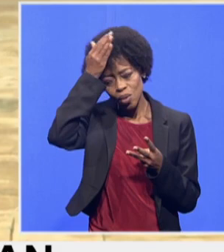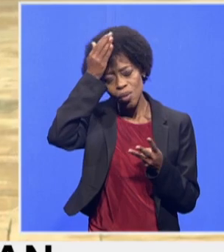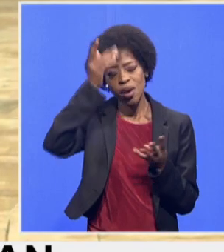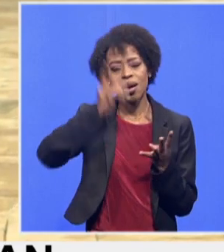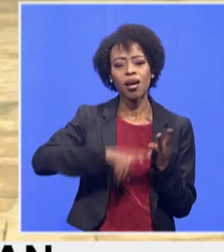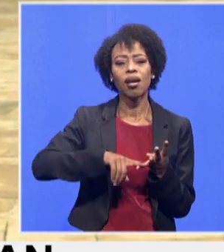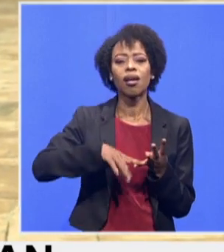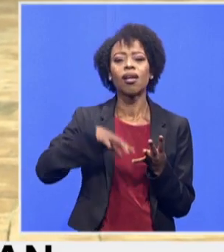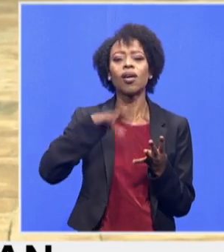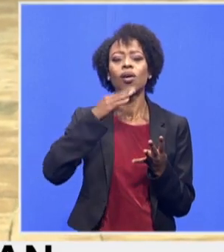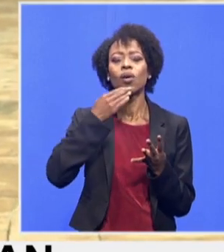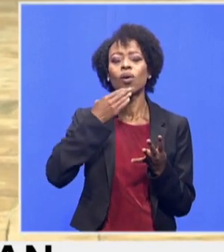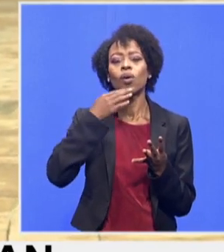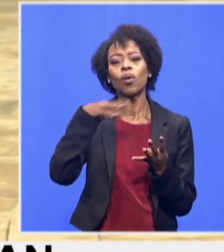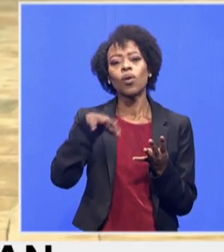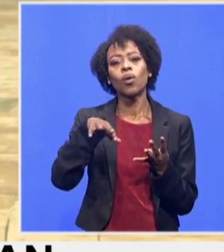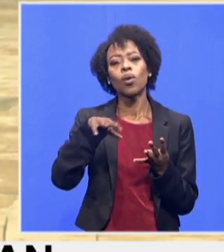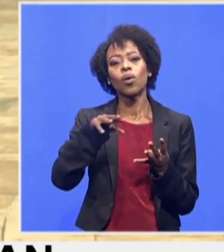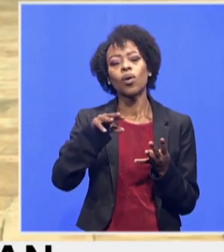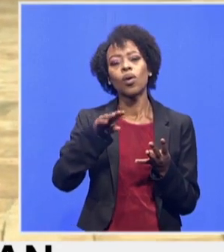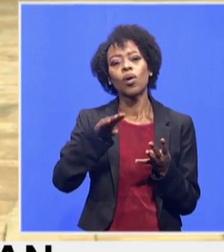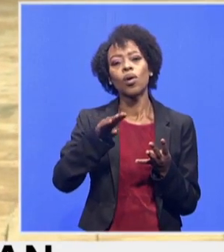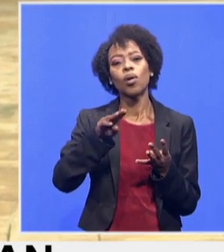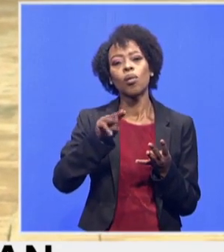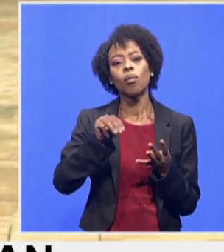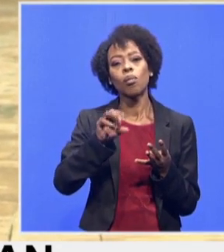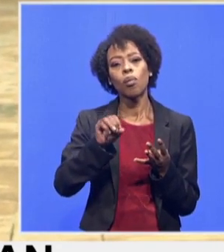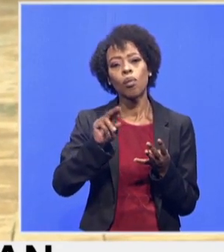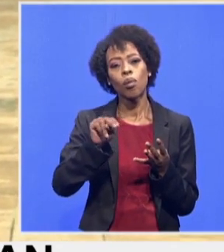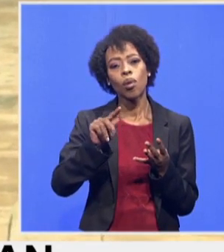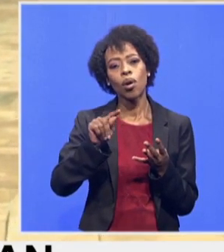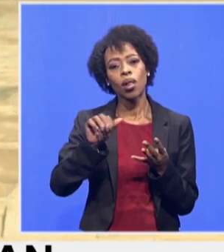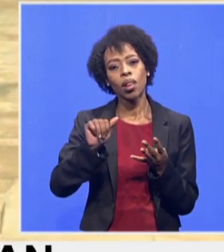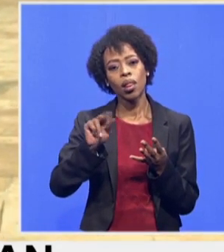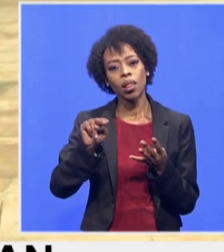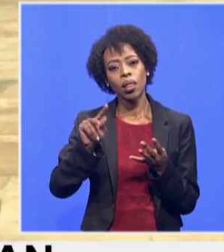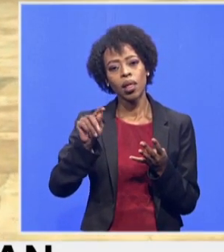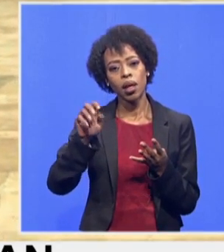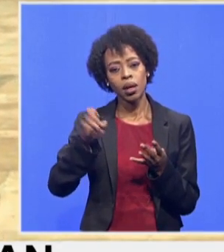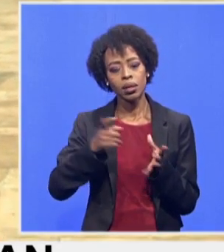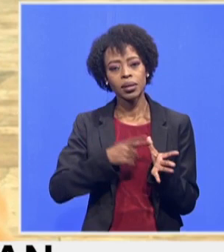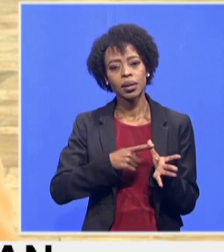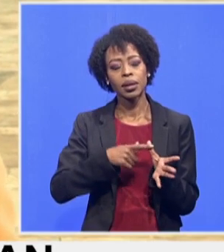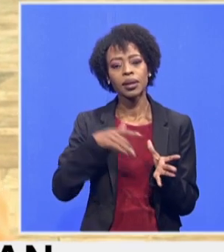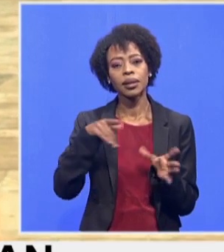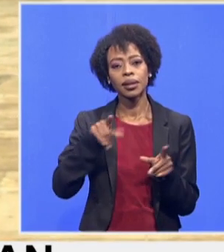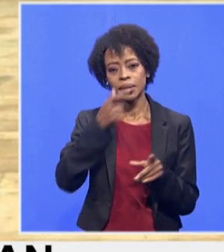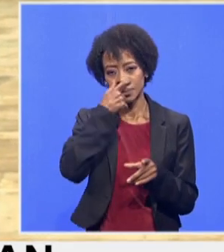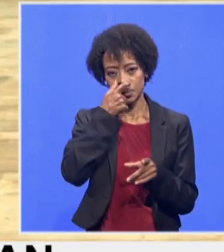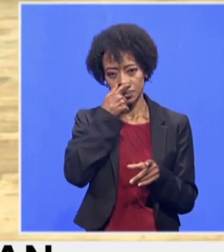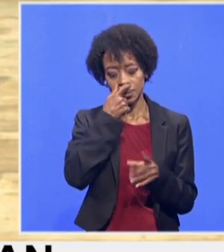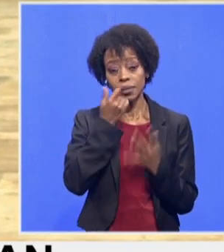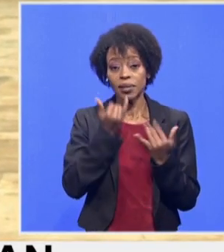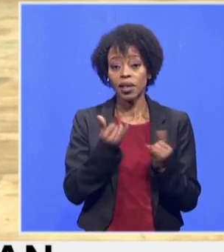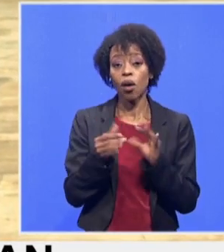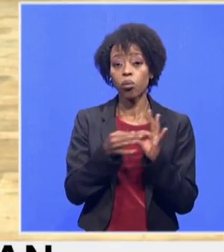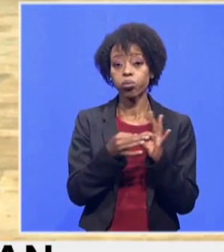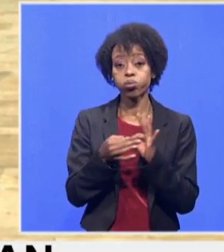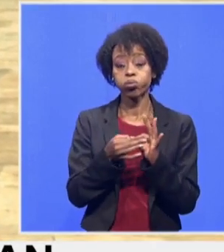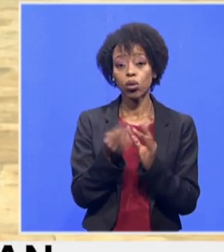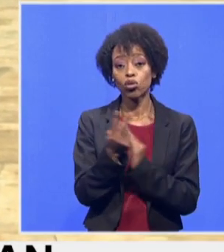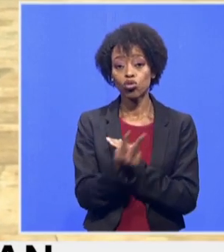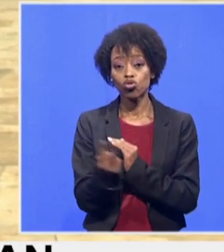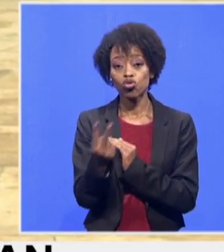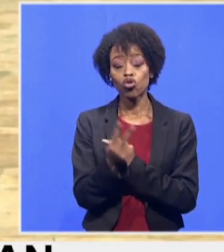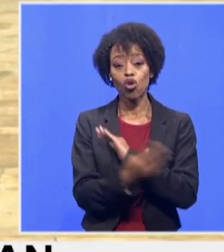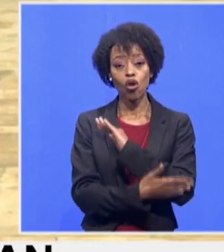Before that, it was interim President Motlanthe and also President Ramaphosa now. And also the trade relations between these two